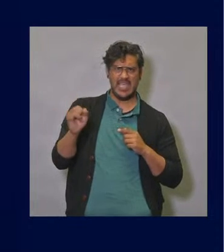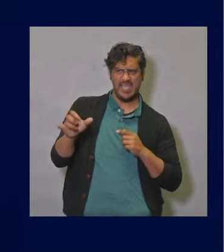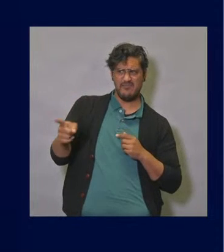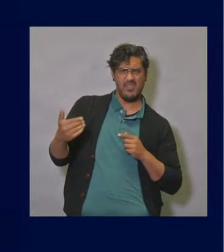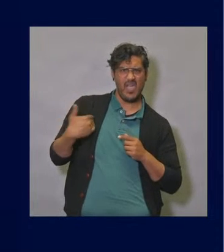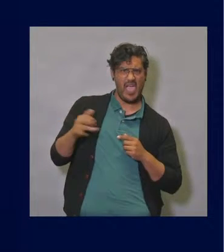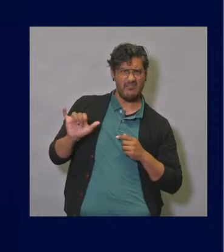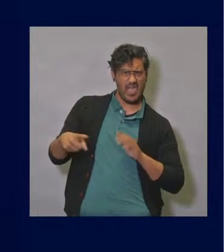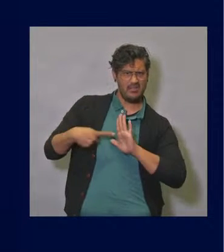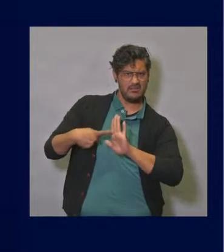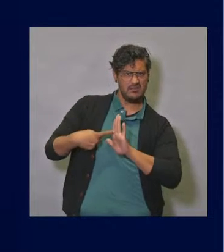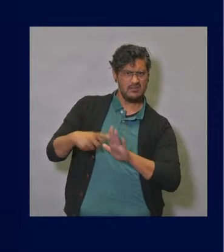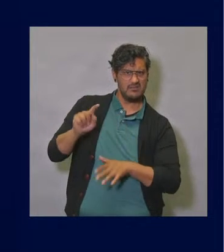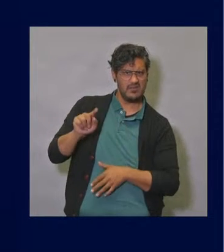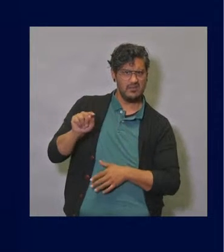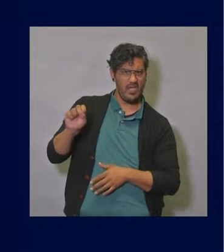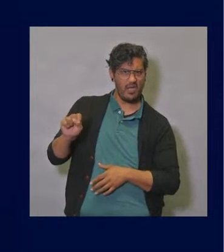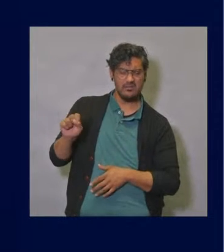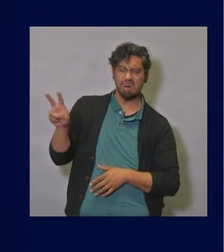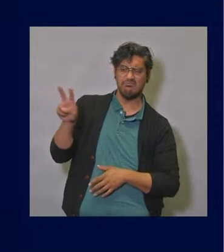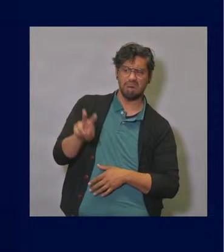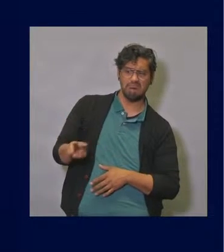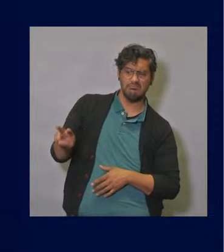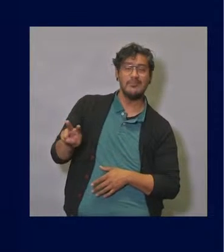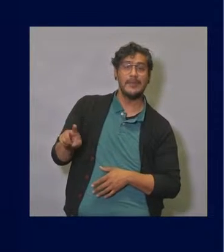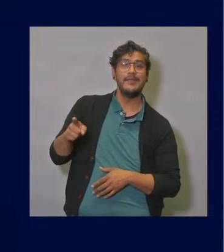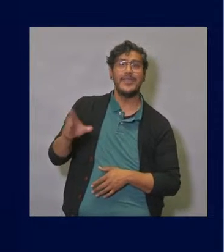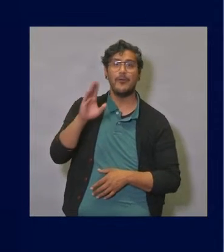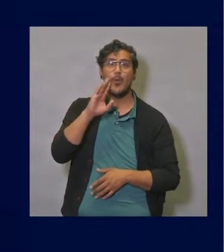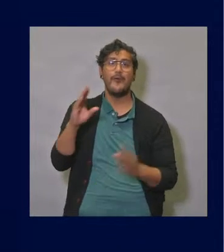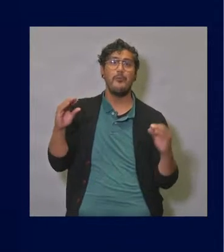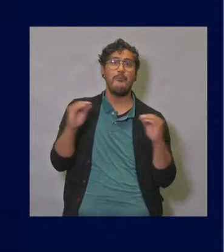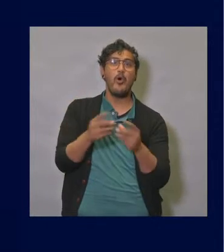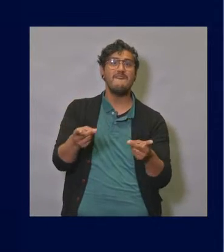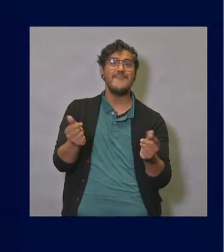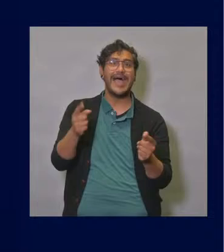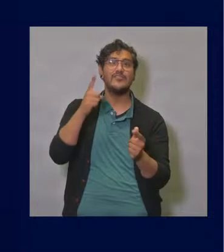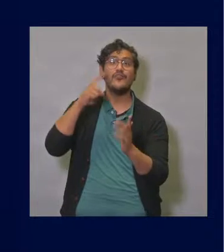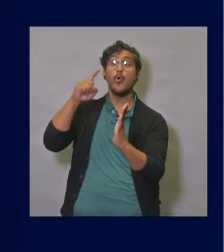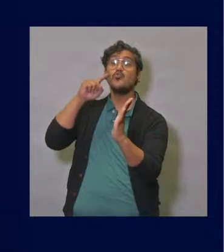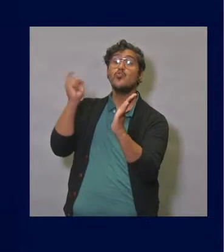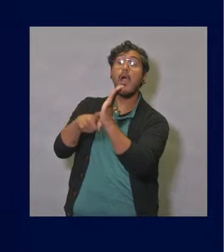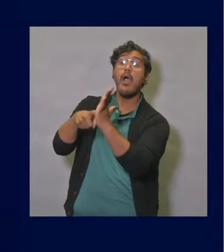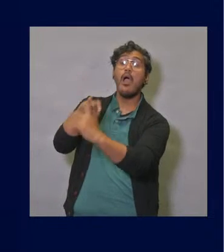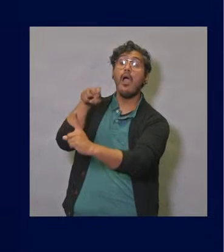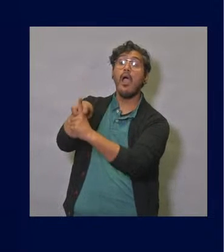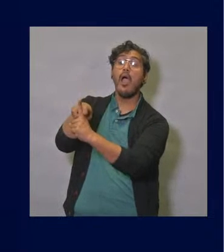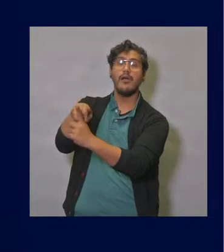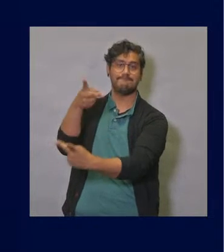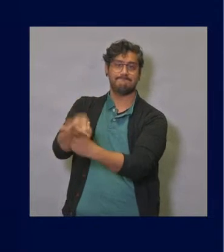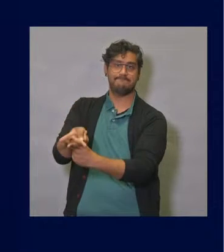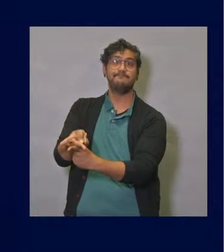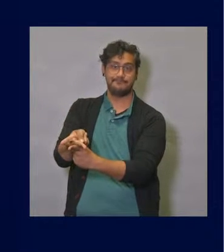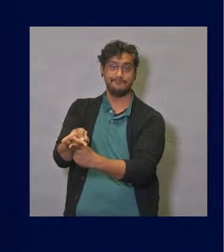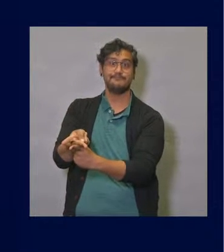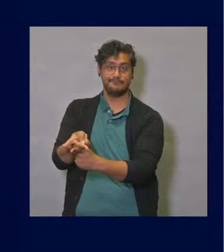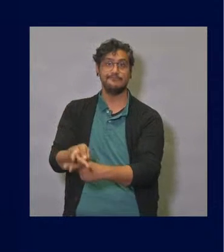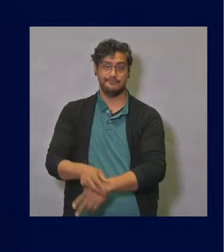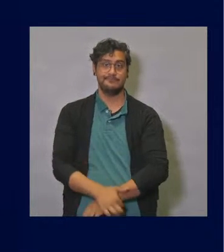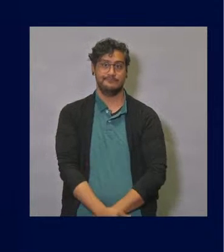of TTS will likely now be even faster to recognize, test for, and treat it. Next